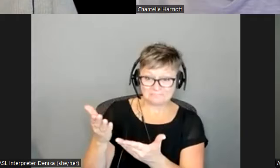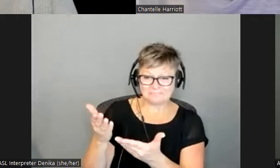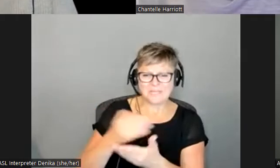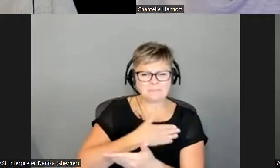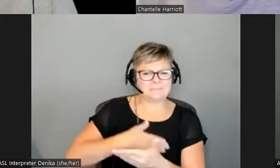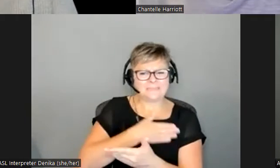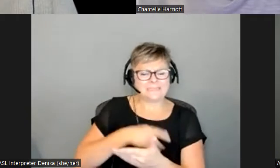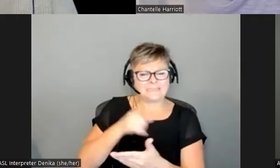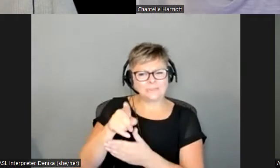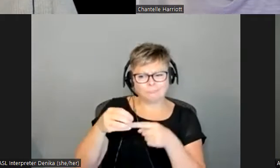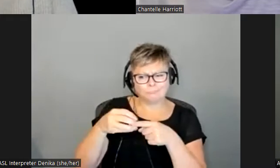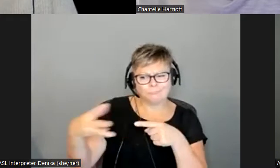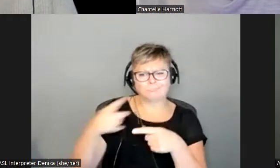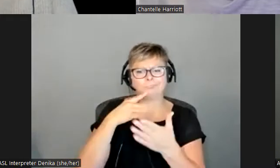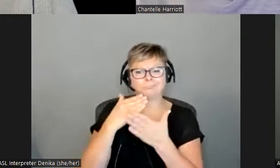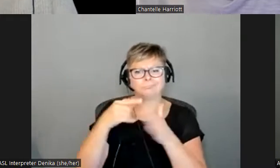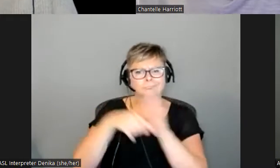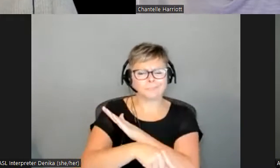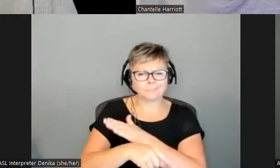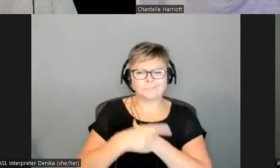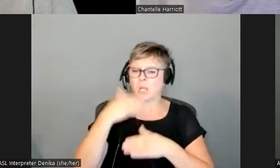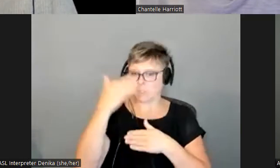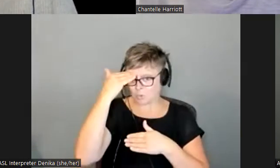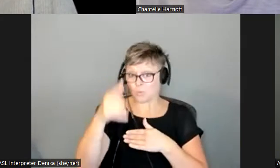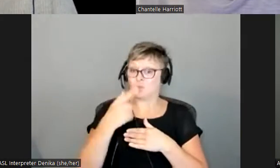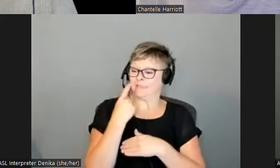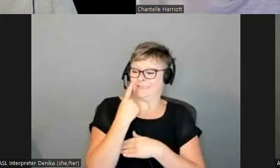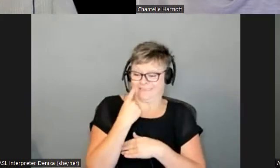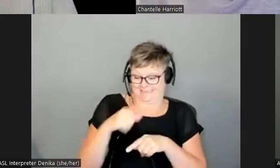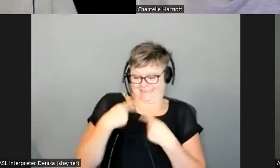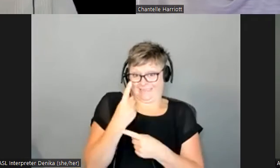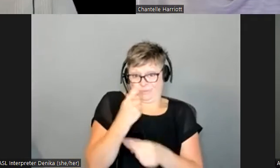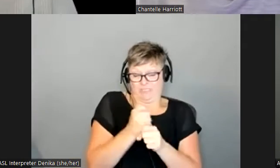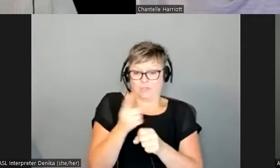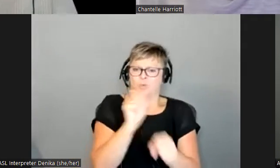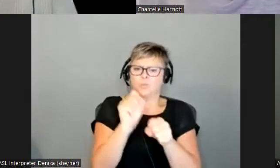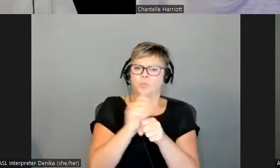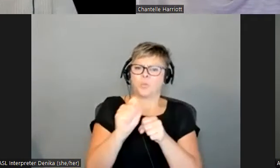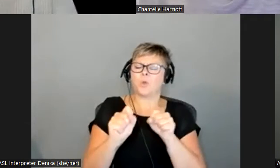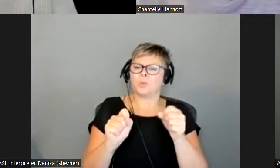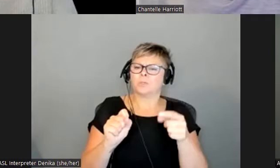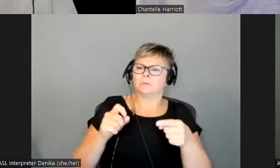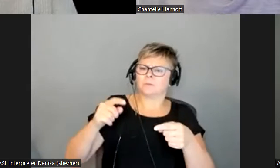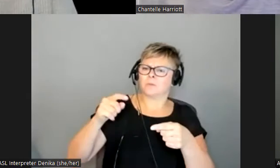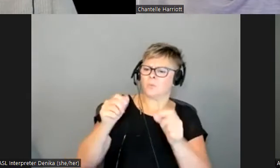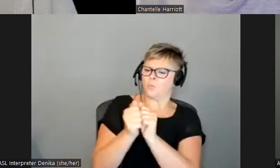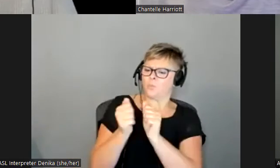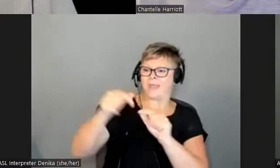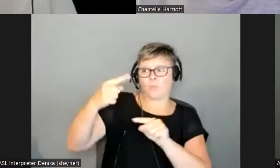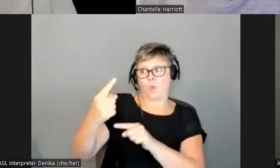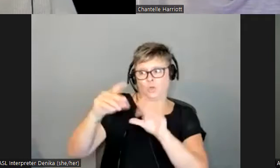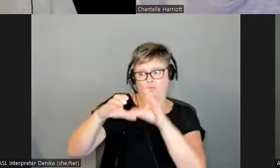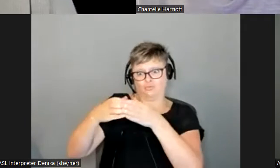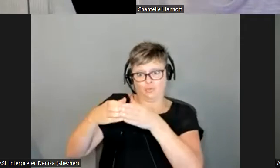that. And I know that you did some work with WEAD this past year, and sort of changing the context of that a bit for your community.